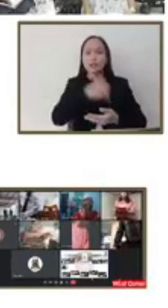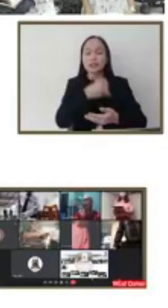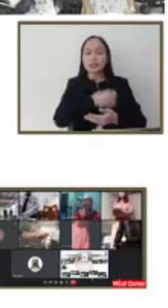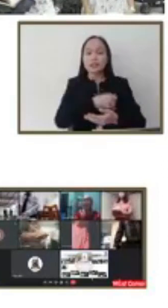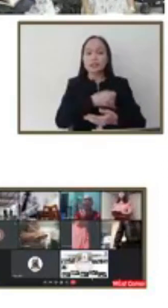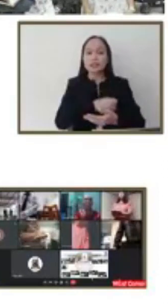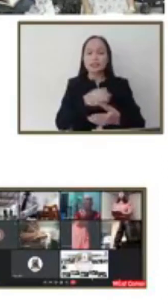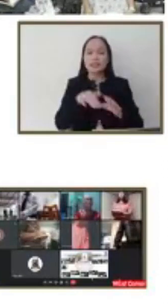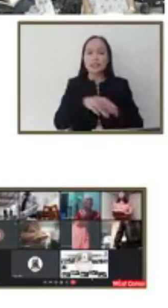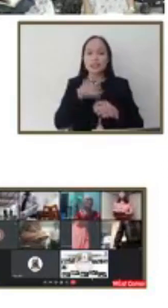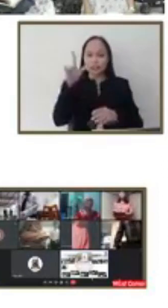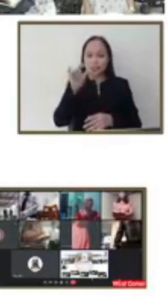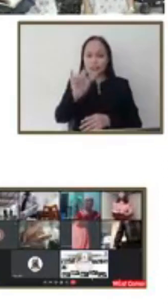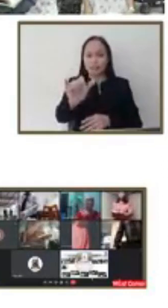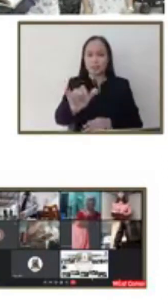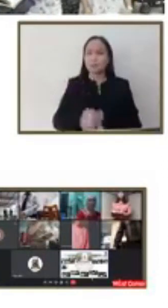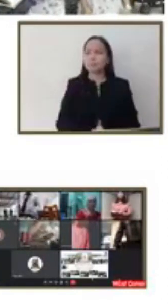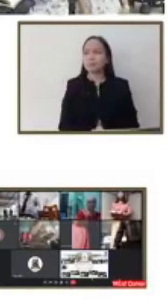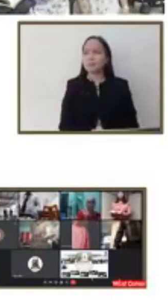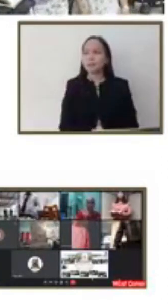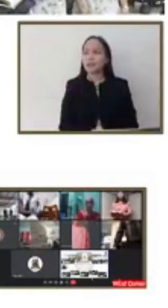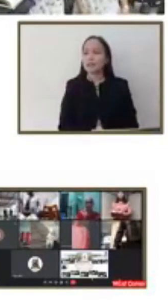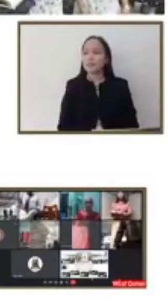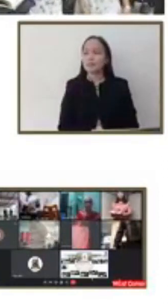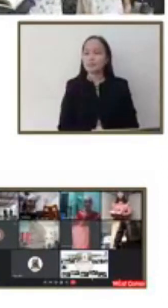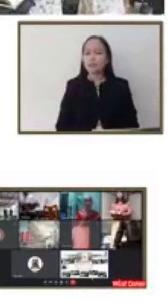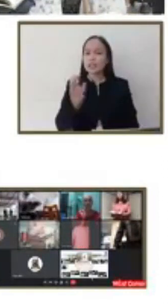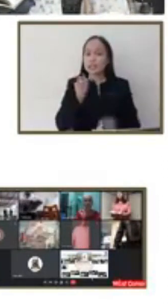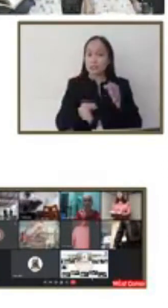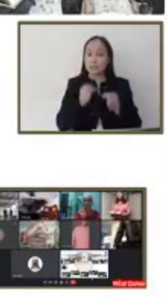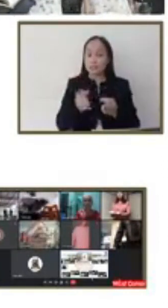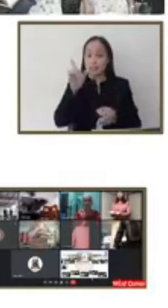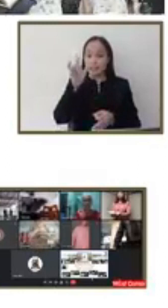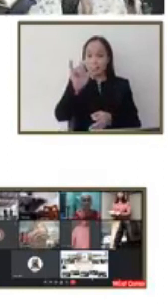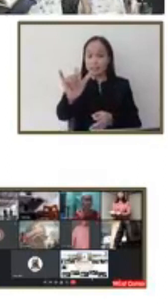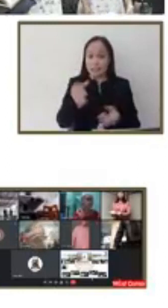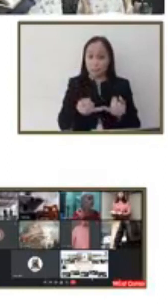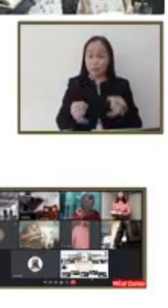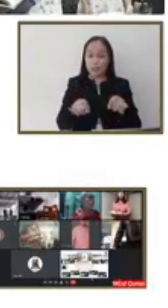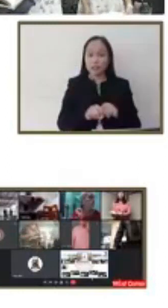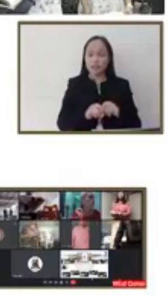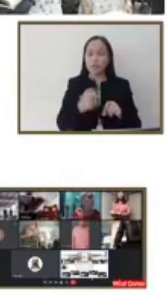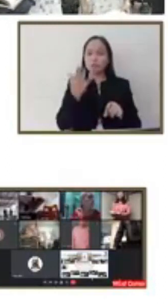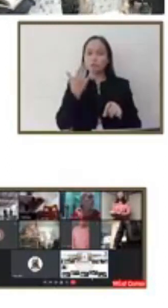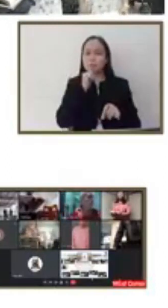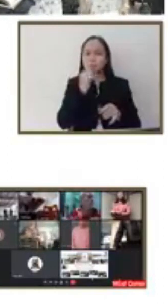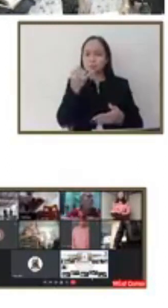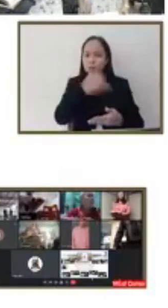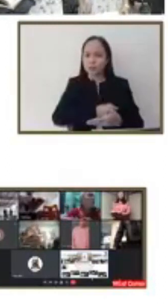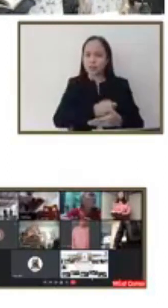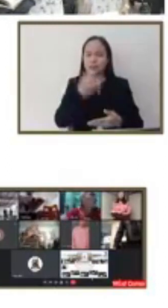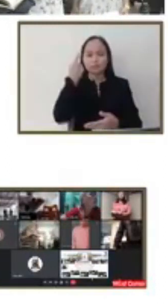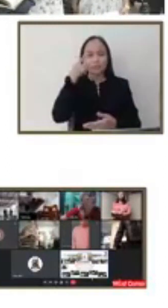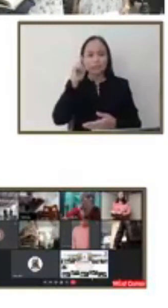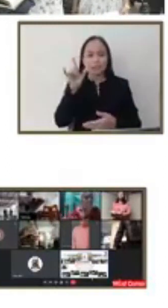in eternity. If eternity matters, why not invest in eternity?